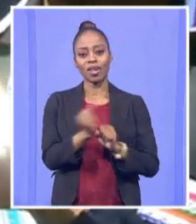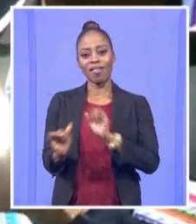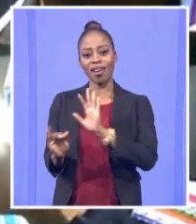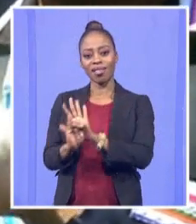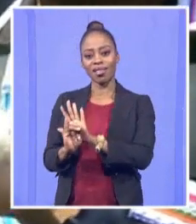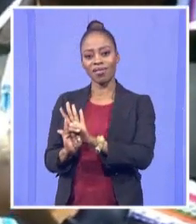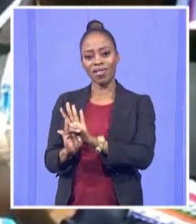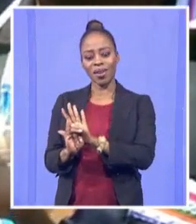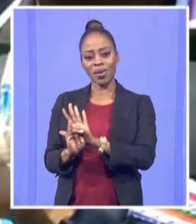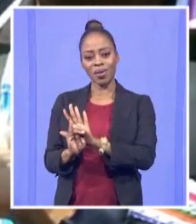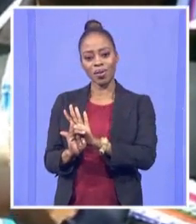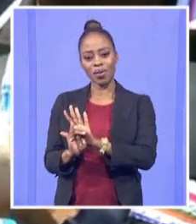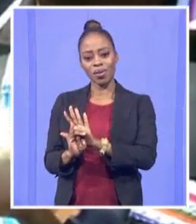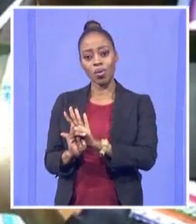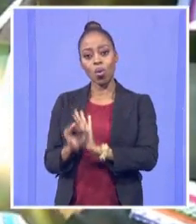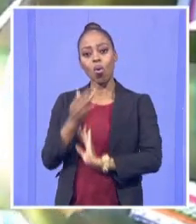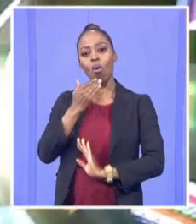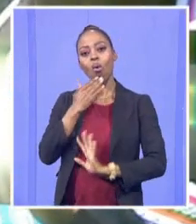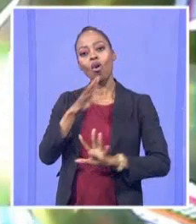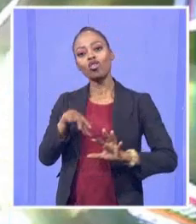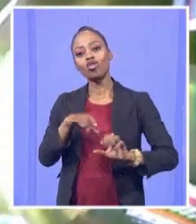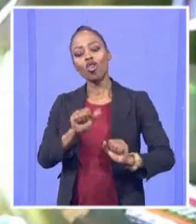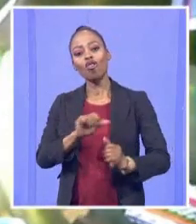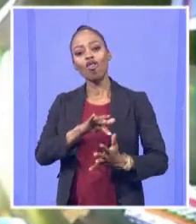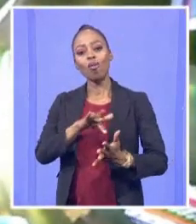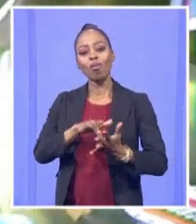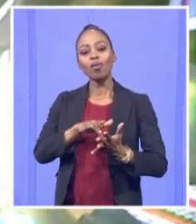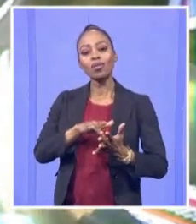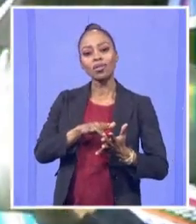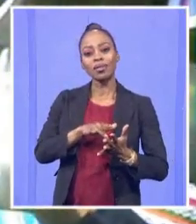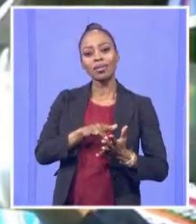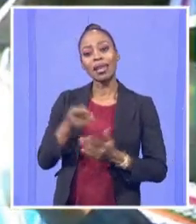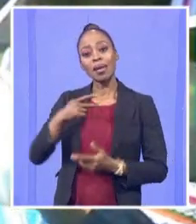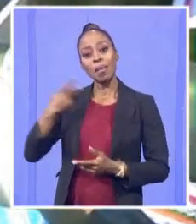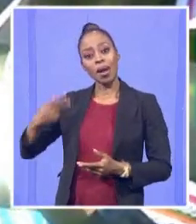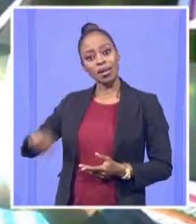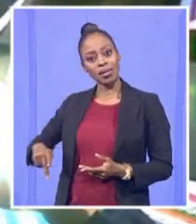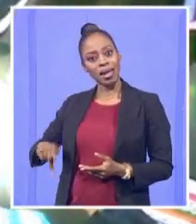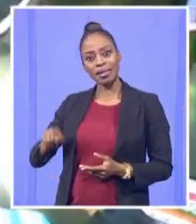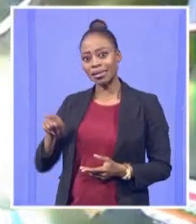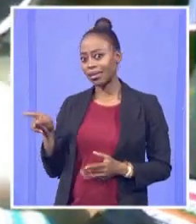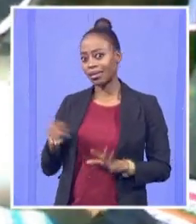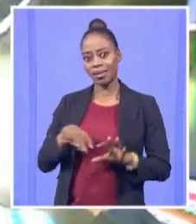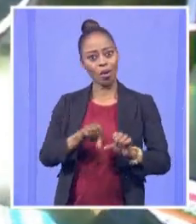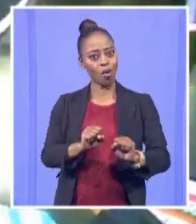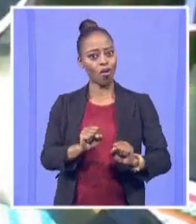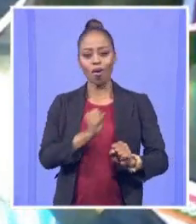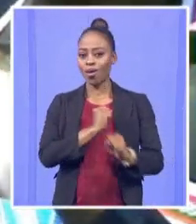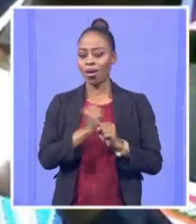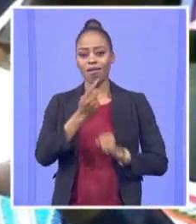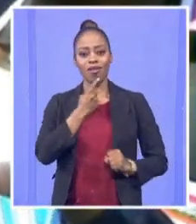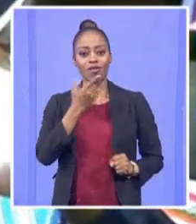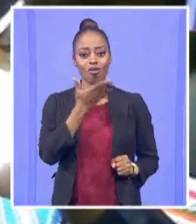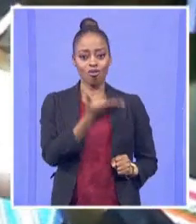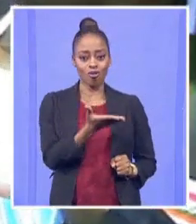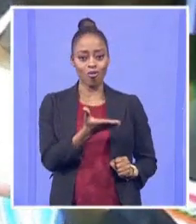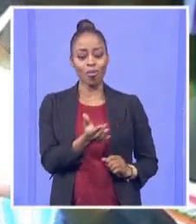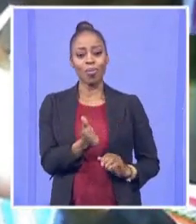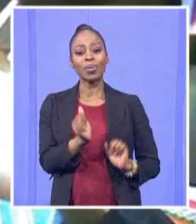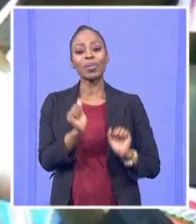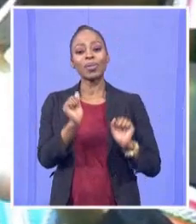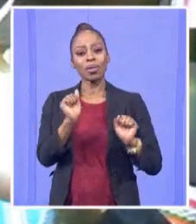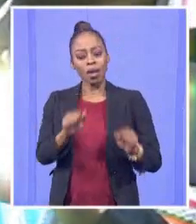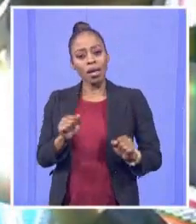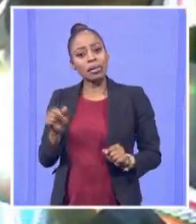identification of Masalanabo as an heir to the throne. The presence of Masalanabo was